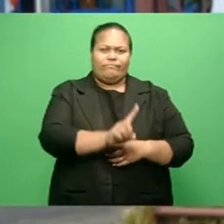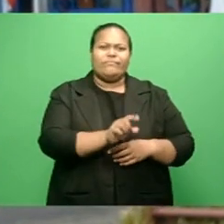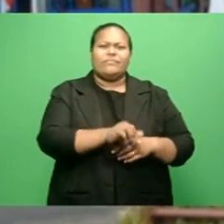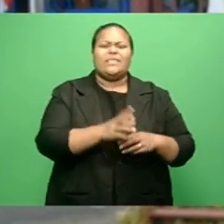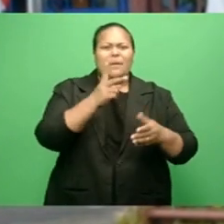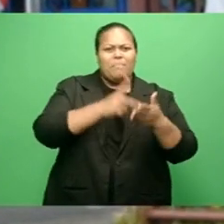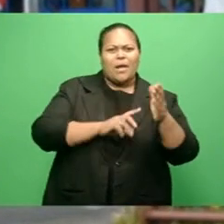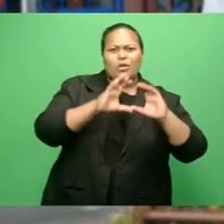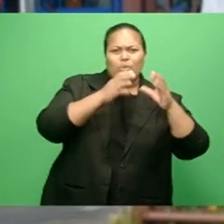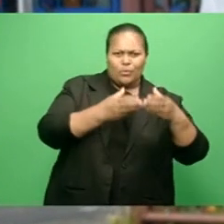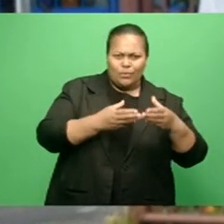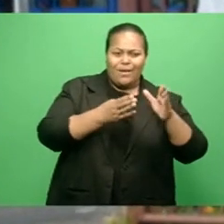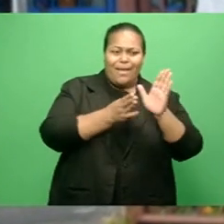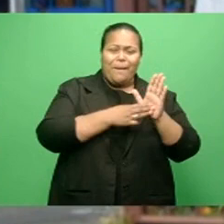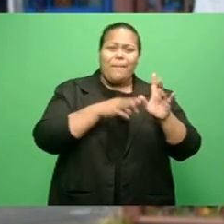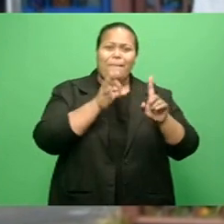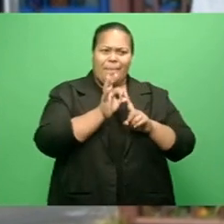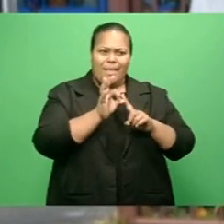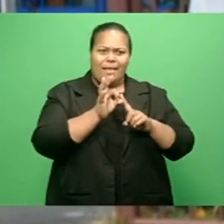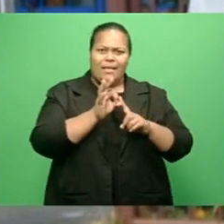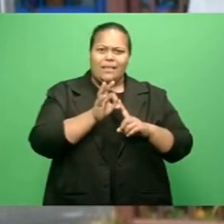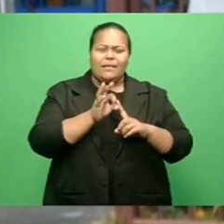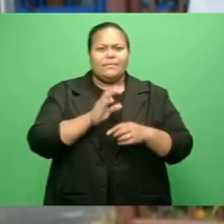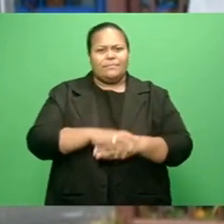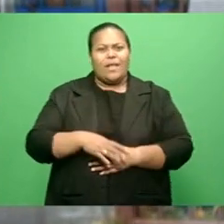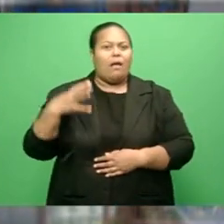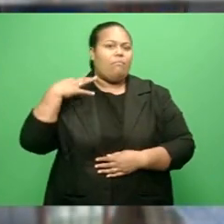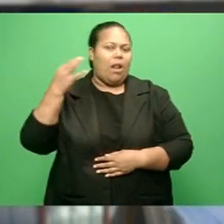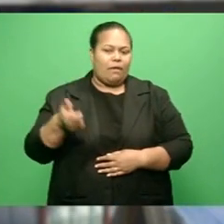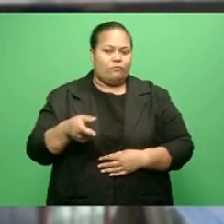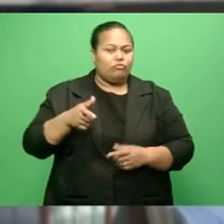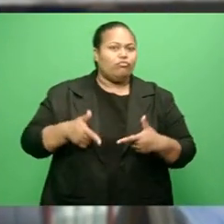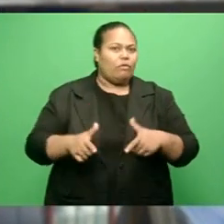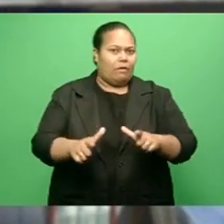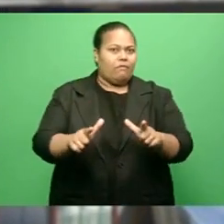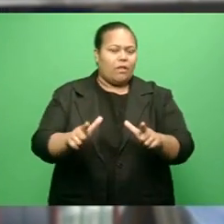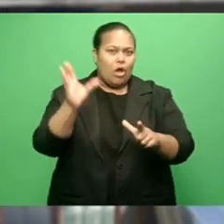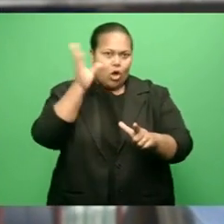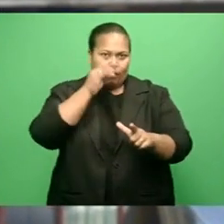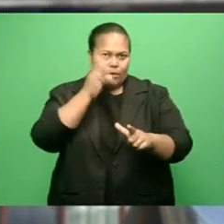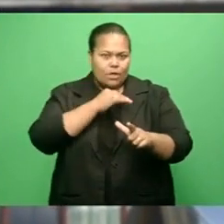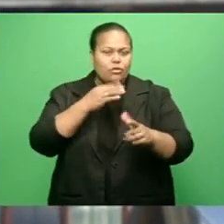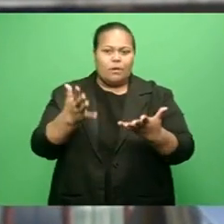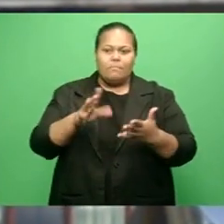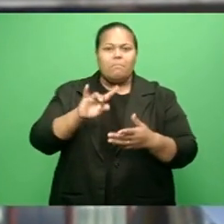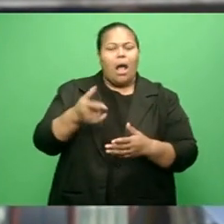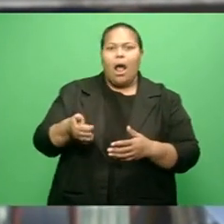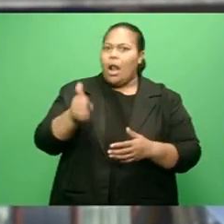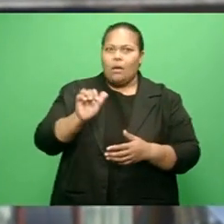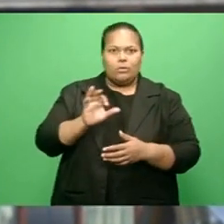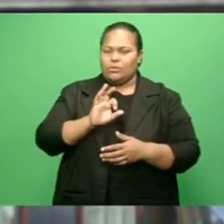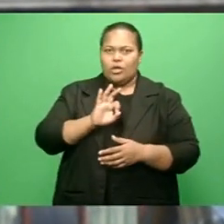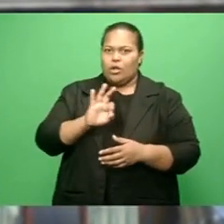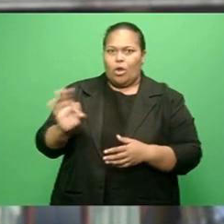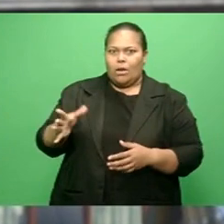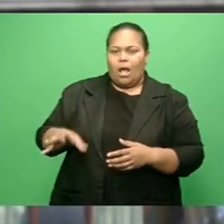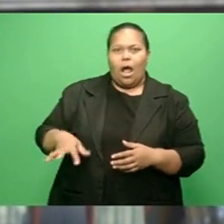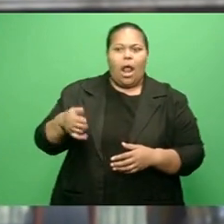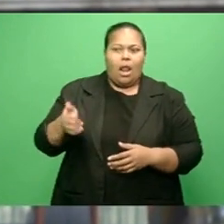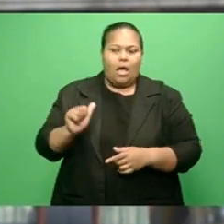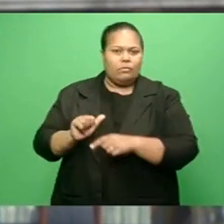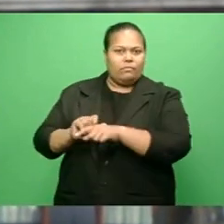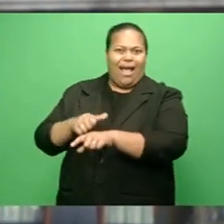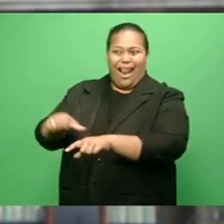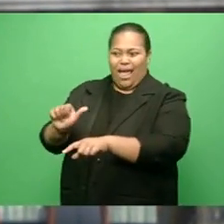of MPs alleged to have claimed travel and accommodation allowances they were not entitled to, and in doing so,